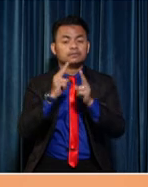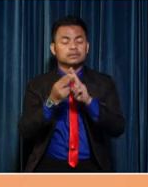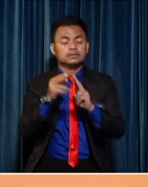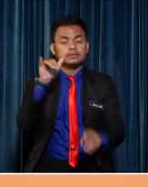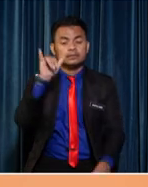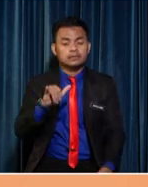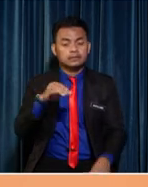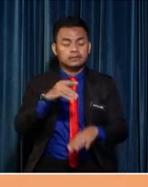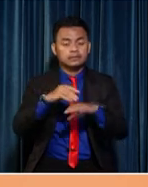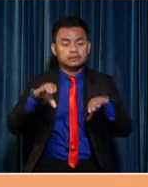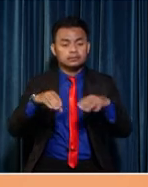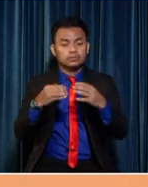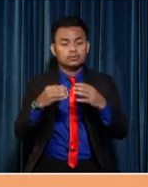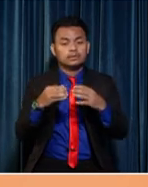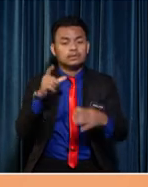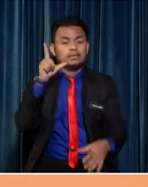Lim and Amalia.